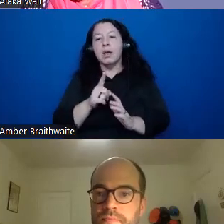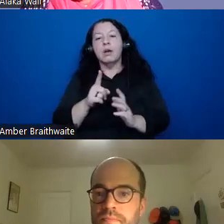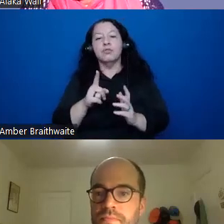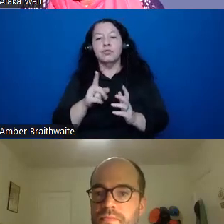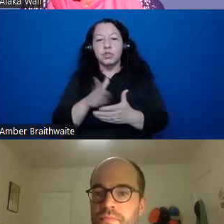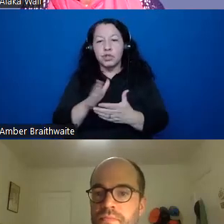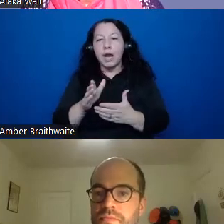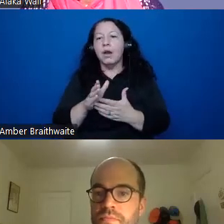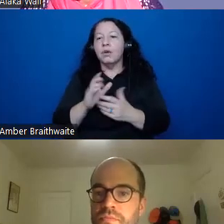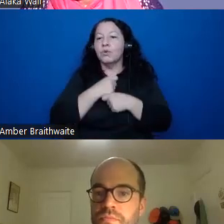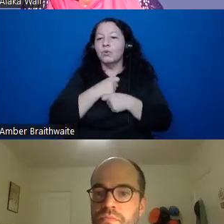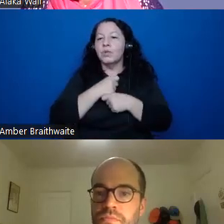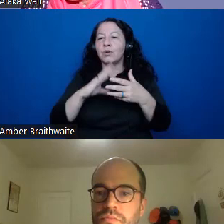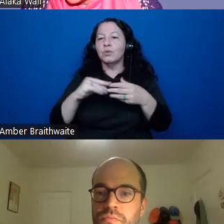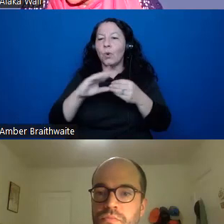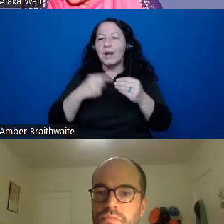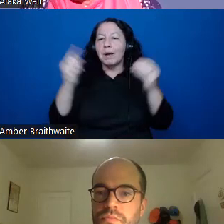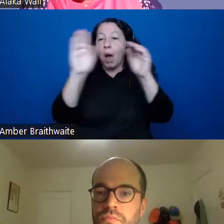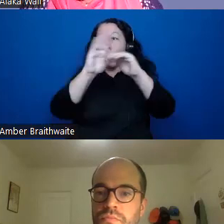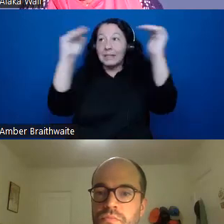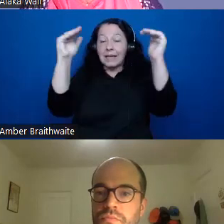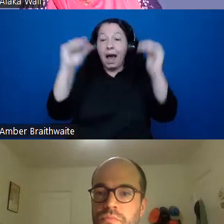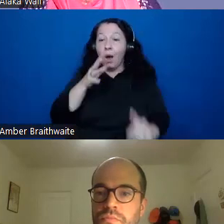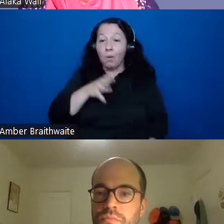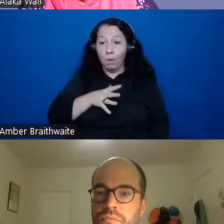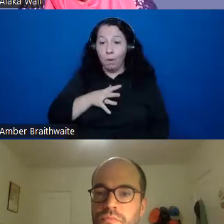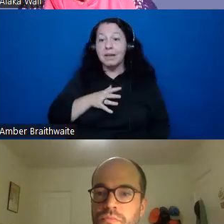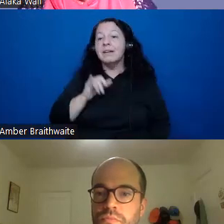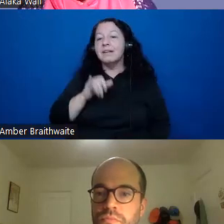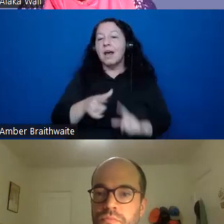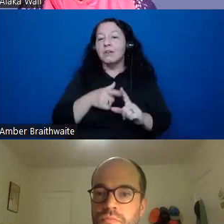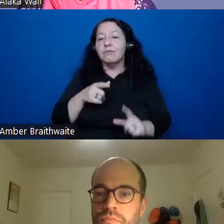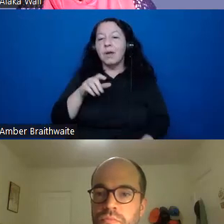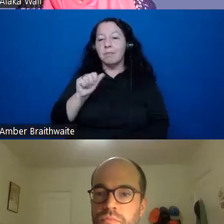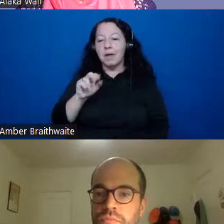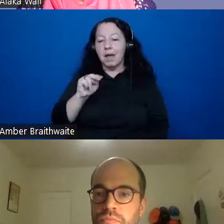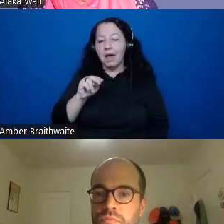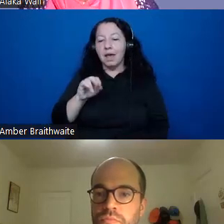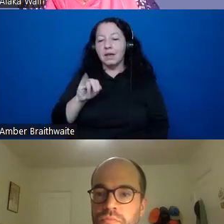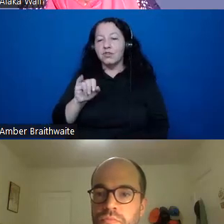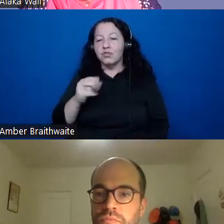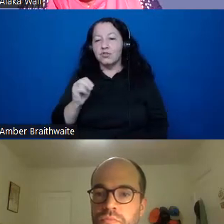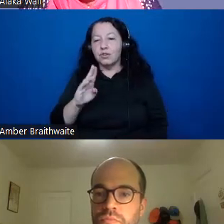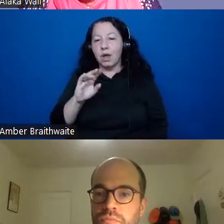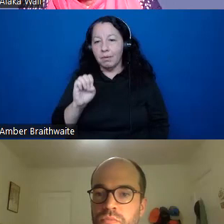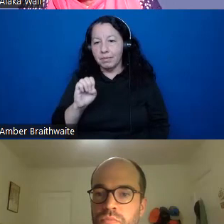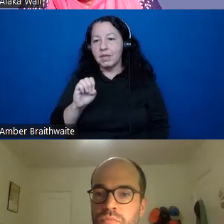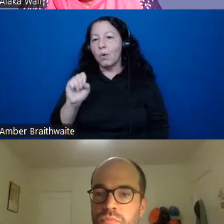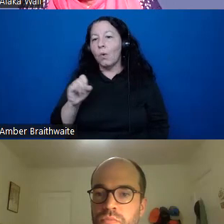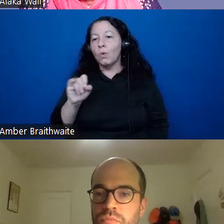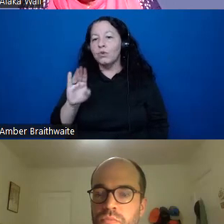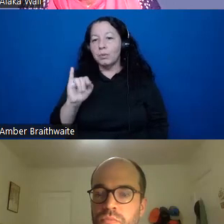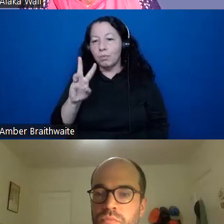Woman, which is an Ojibwe and Anishinaabe creation story.